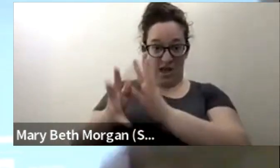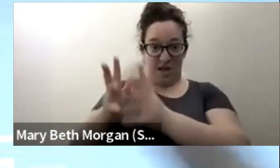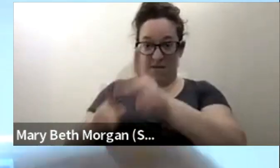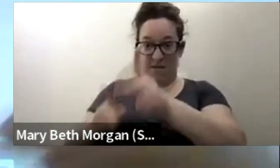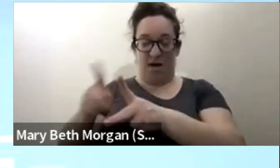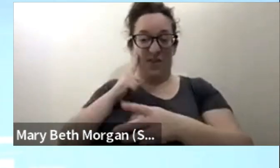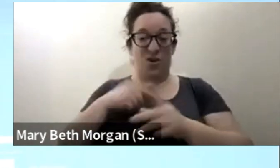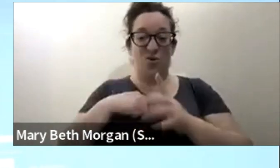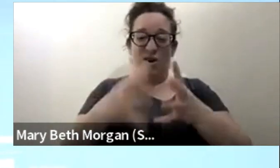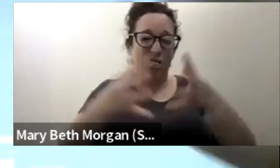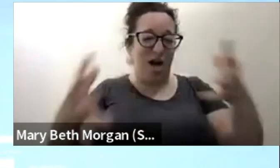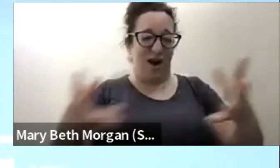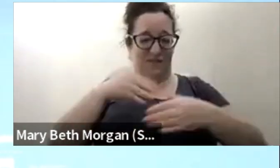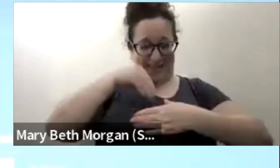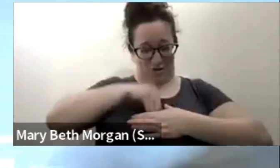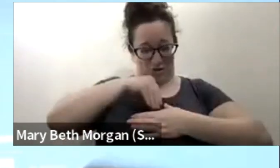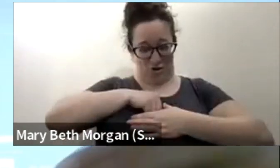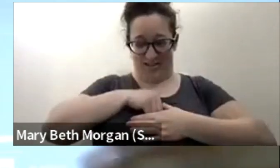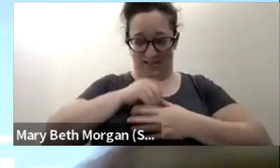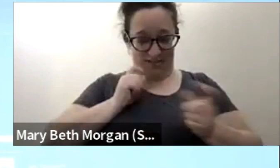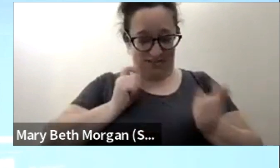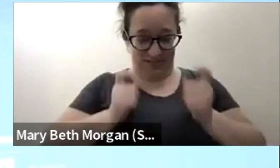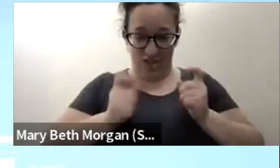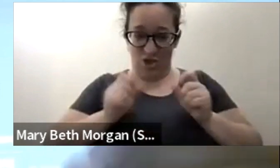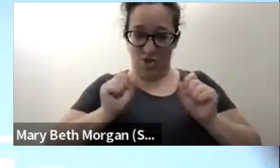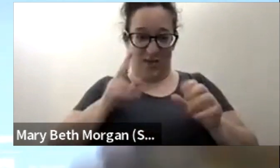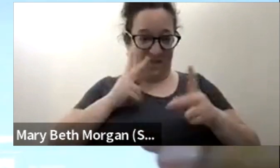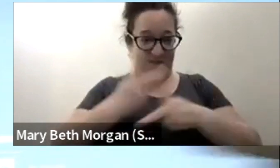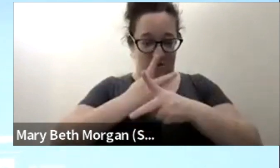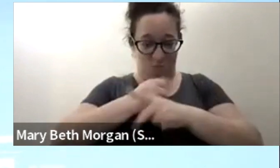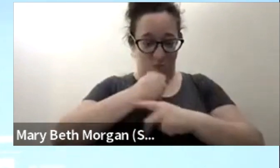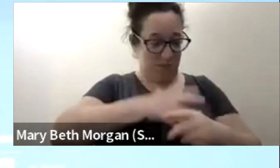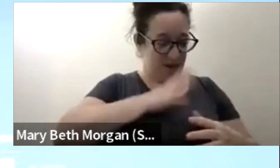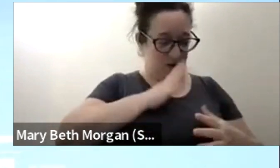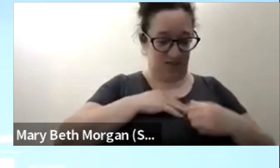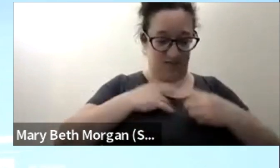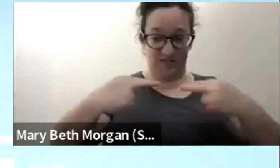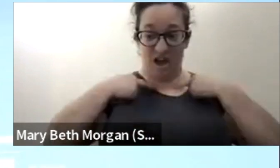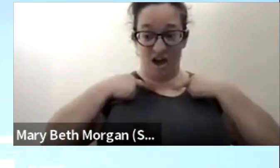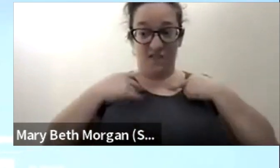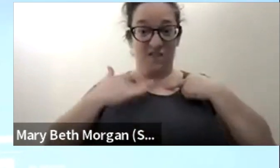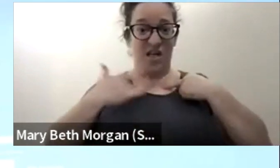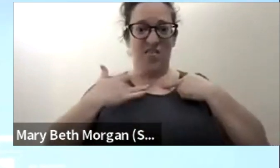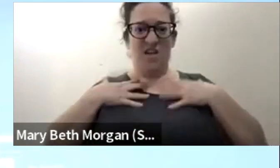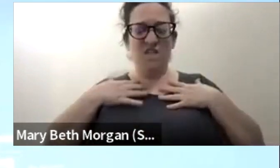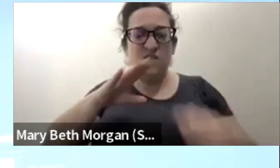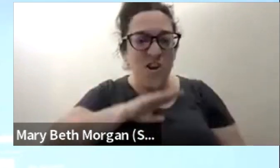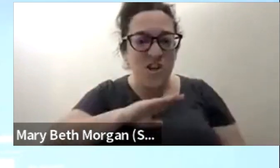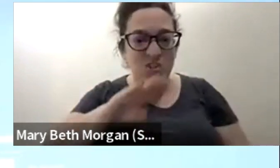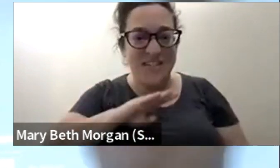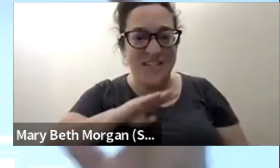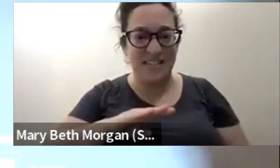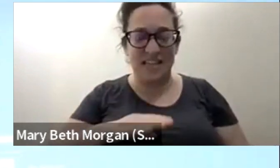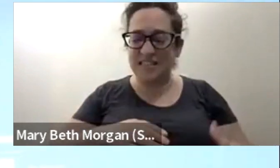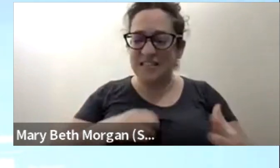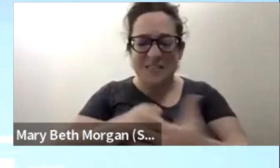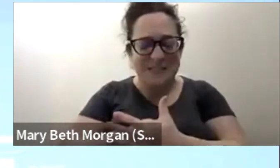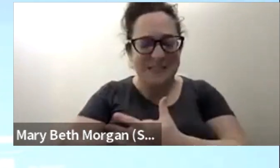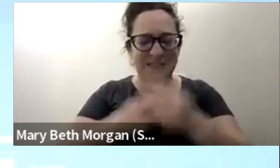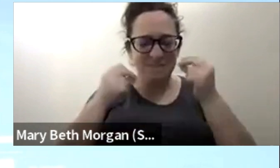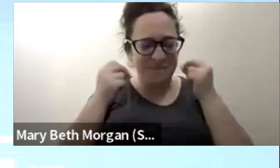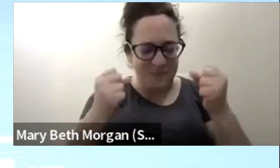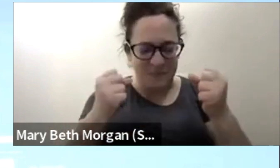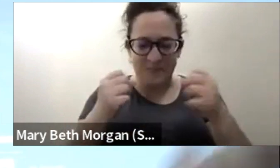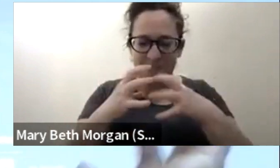think, feminist work about misogyny. It's possible to make queer positive work out of self-hatred, because if you're not honest